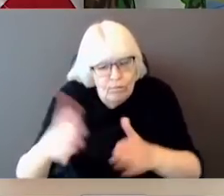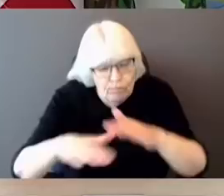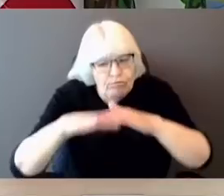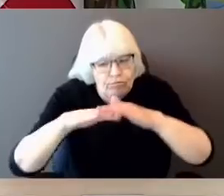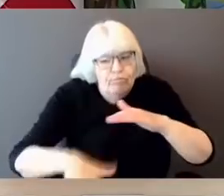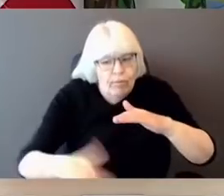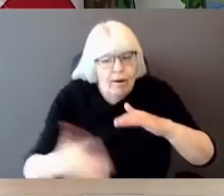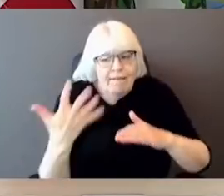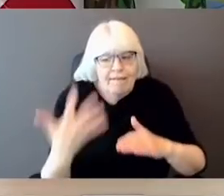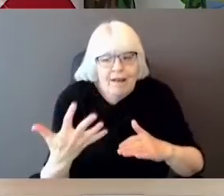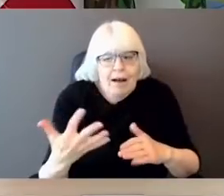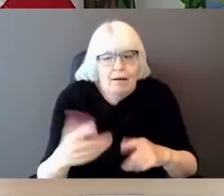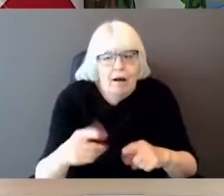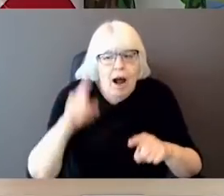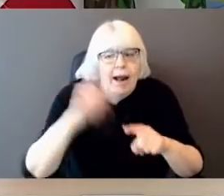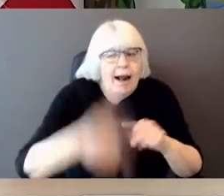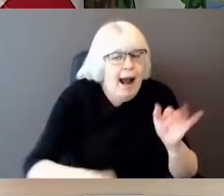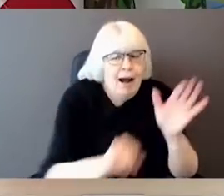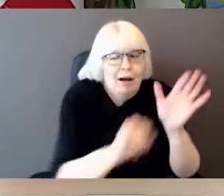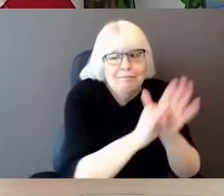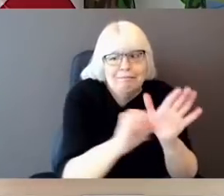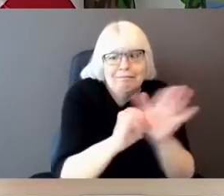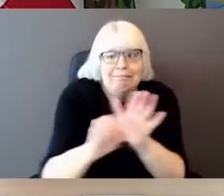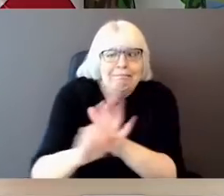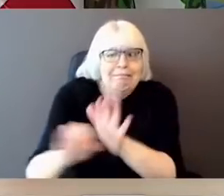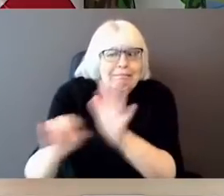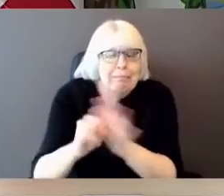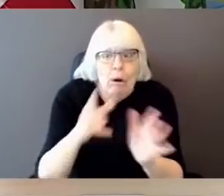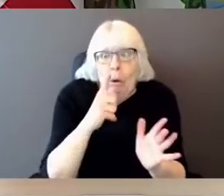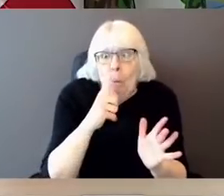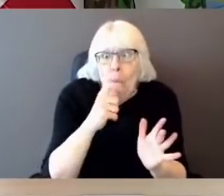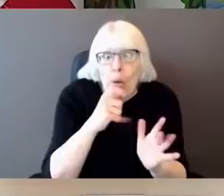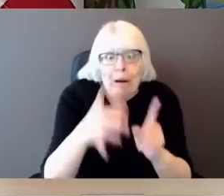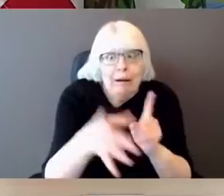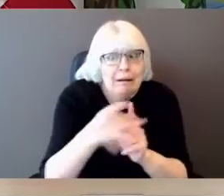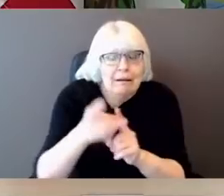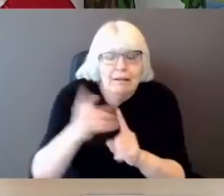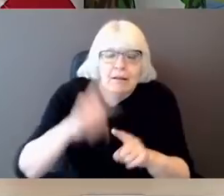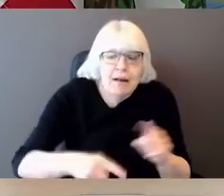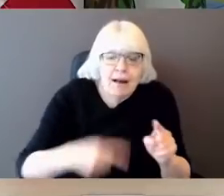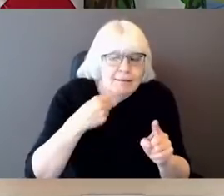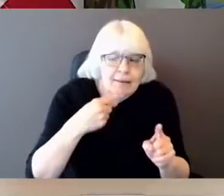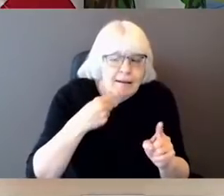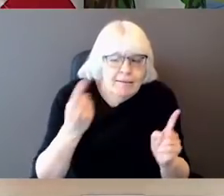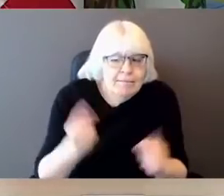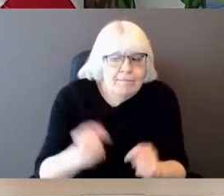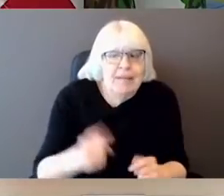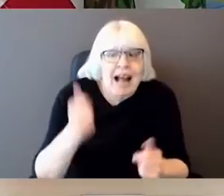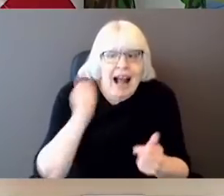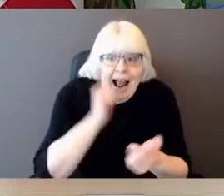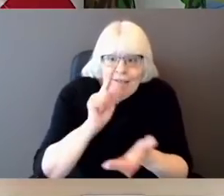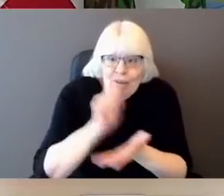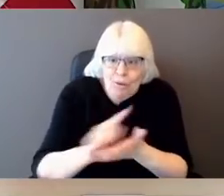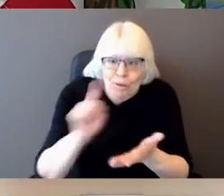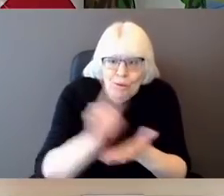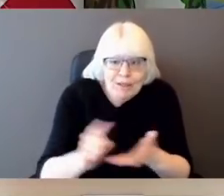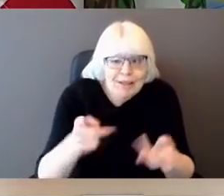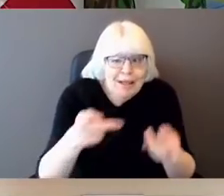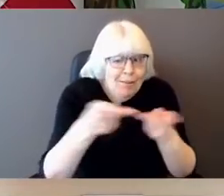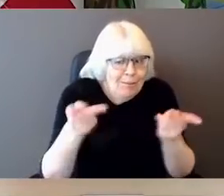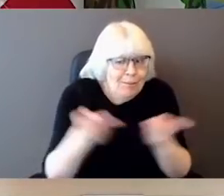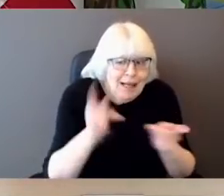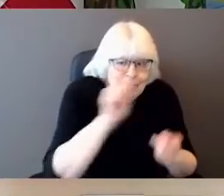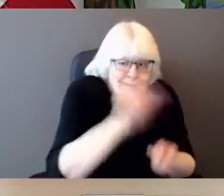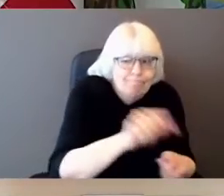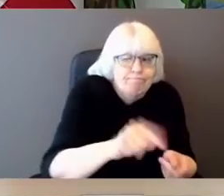identified. Once a week, a summary of cases by facility will be posted on the website. The first summary will be posted later